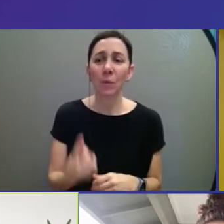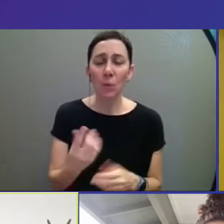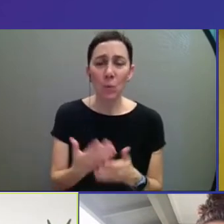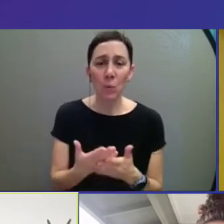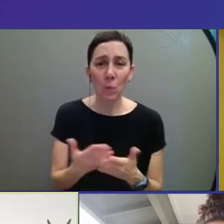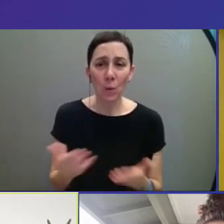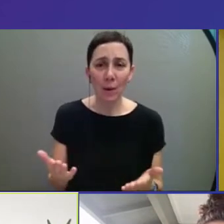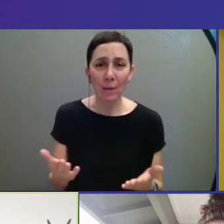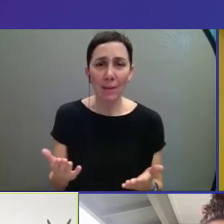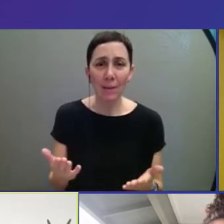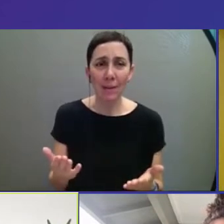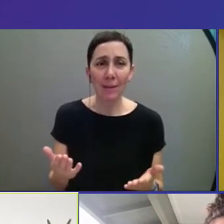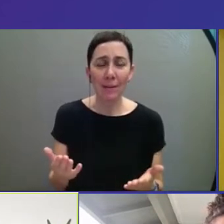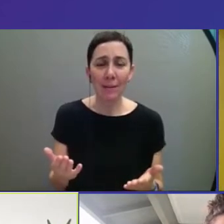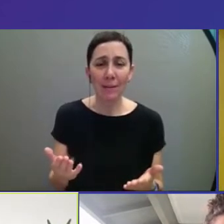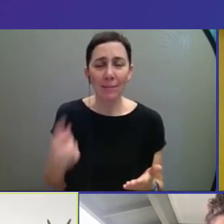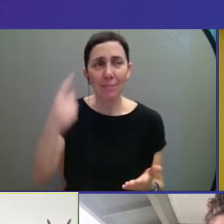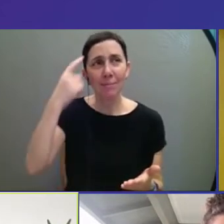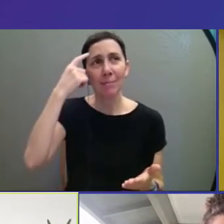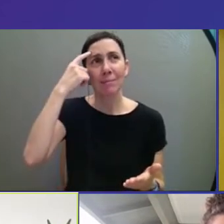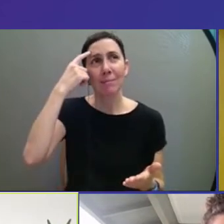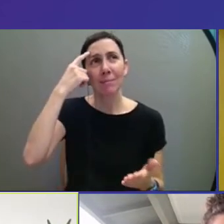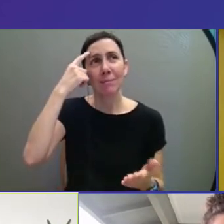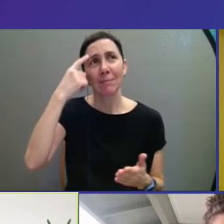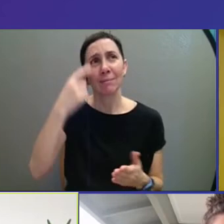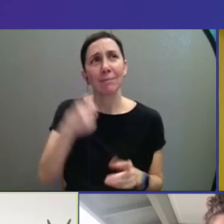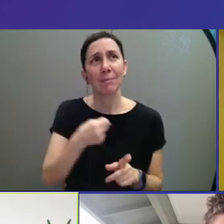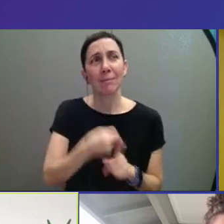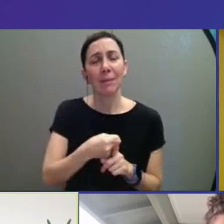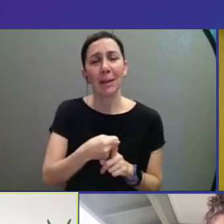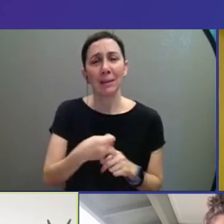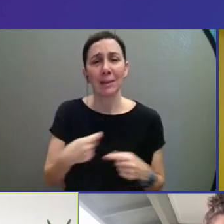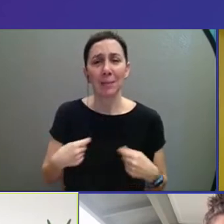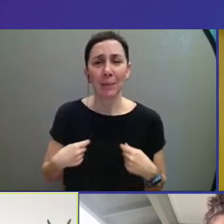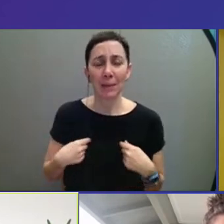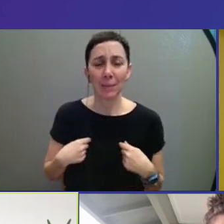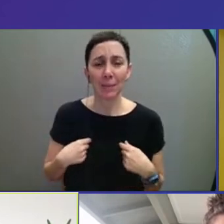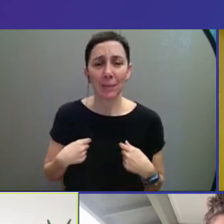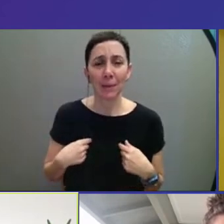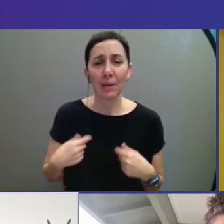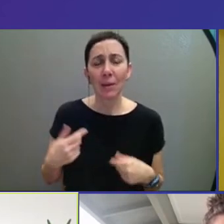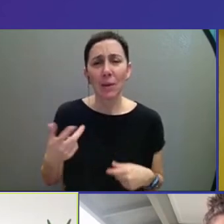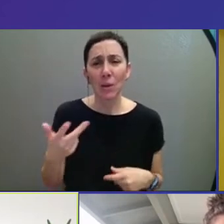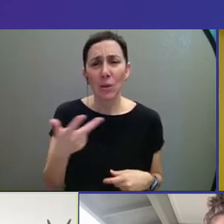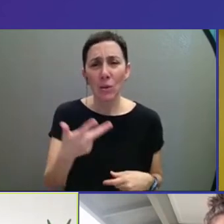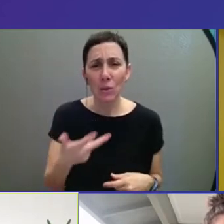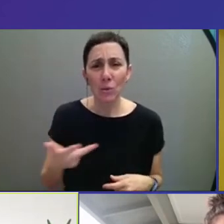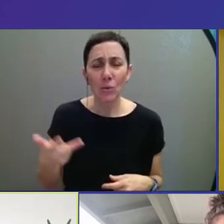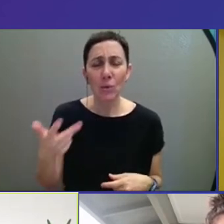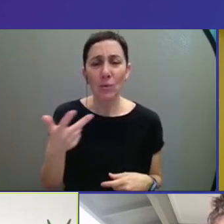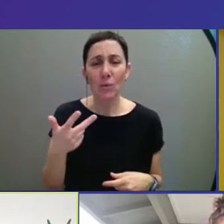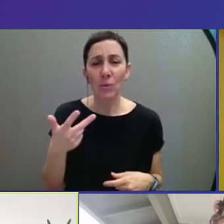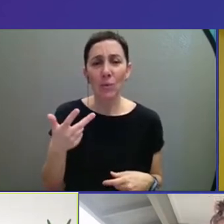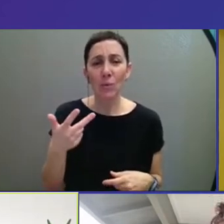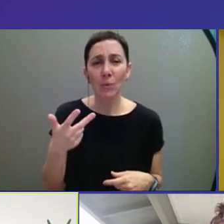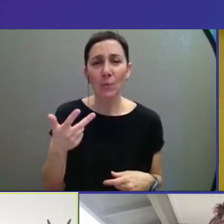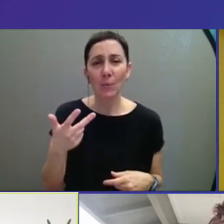really crossed my deeply, because all of you going into this,